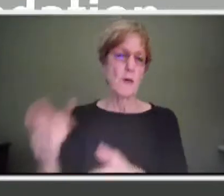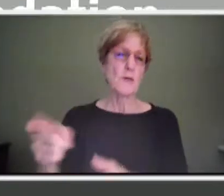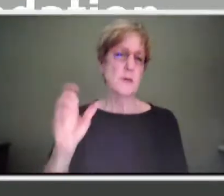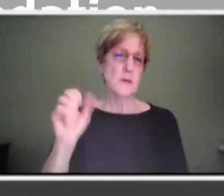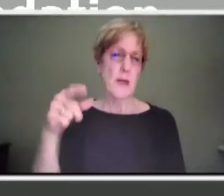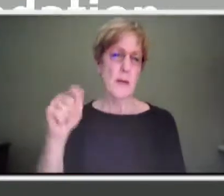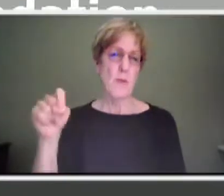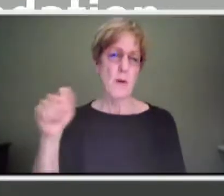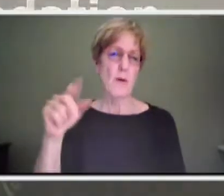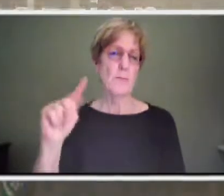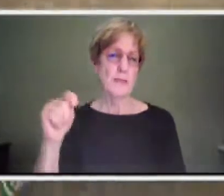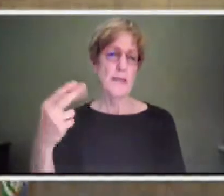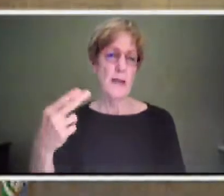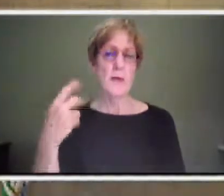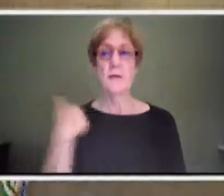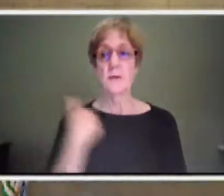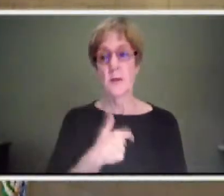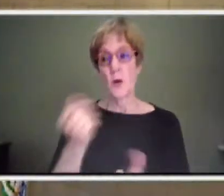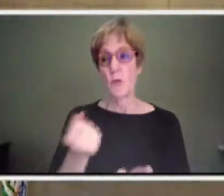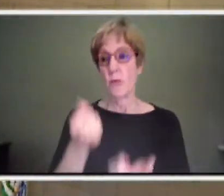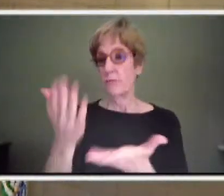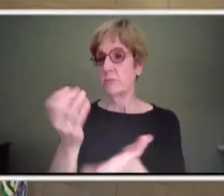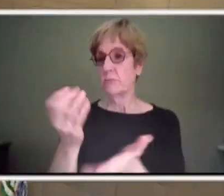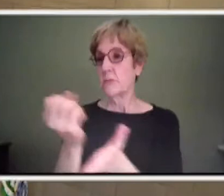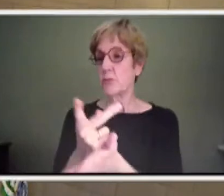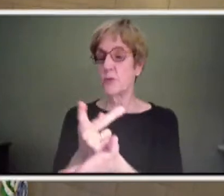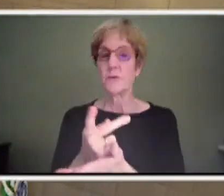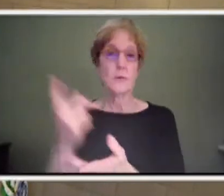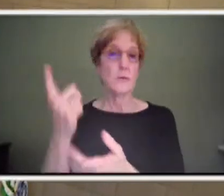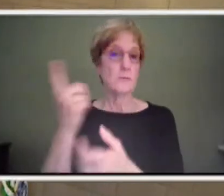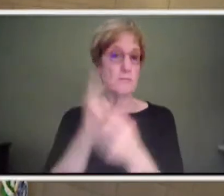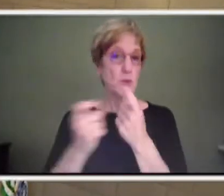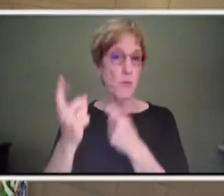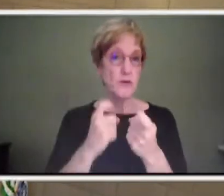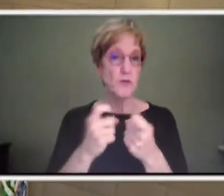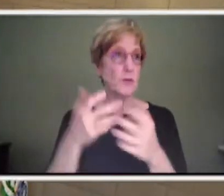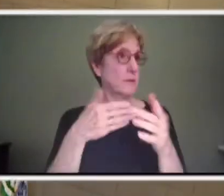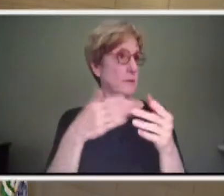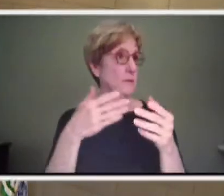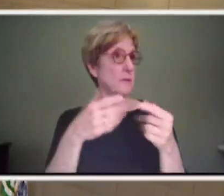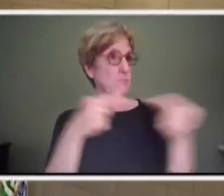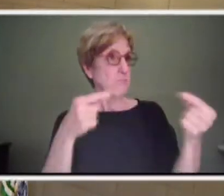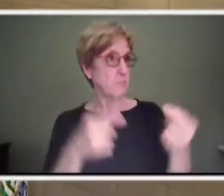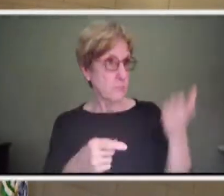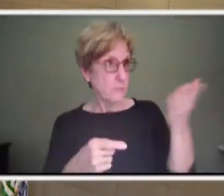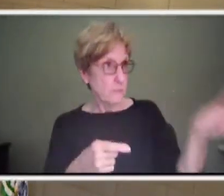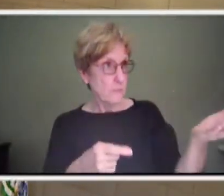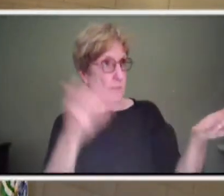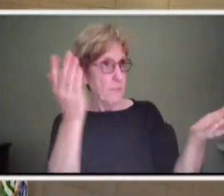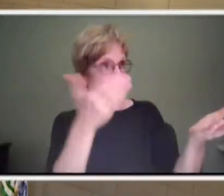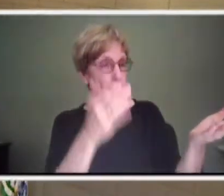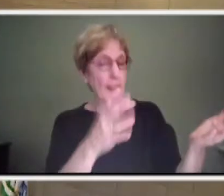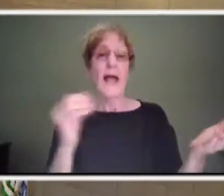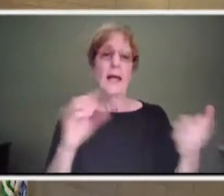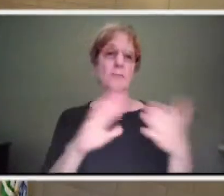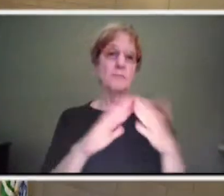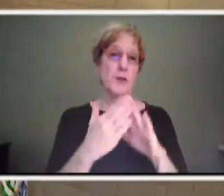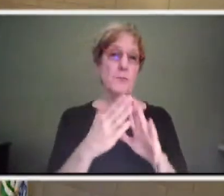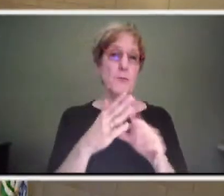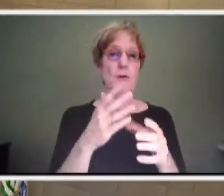does recommend approval, and we'll be happy to take any questions following the petitioner's presentation and presentation by members of the community. Thank